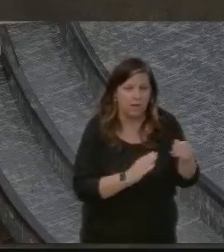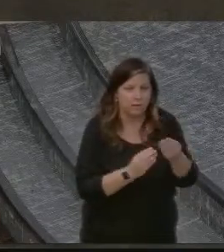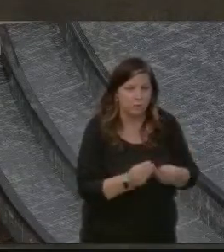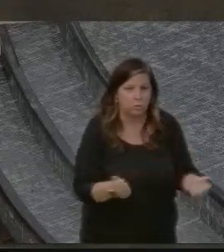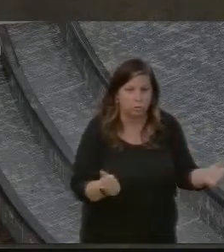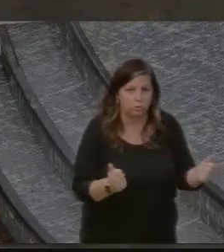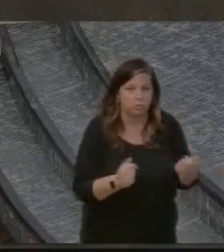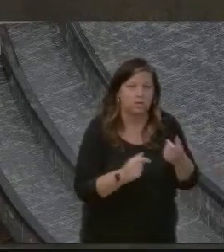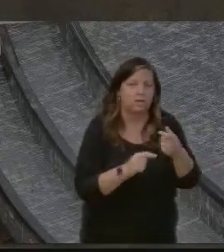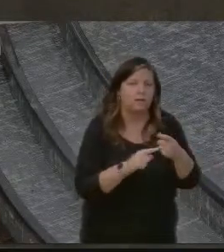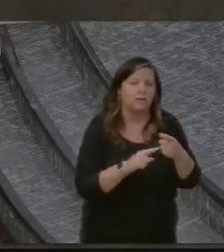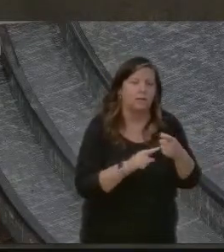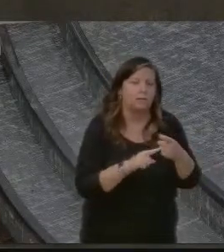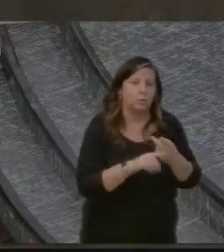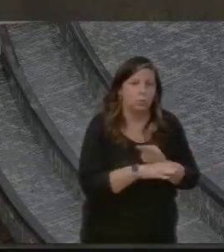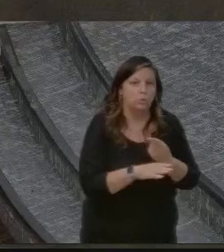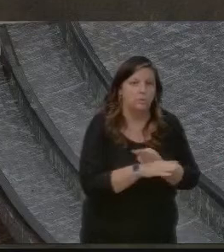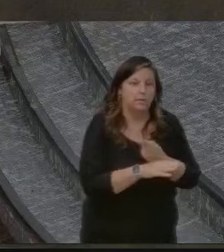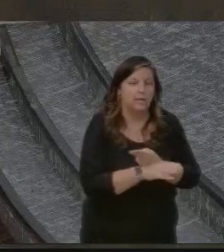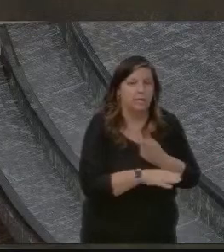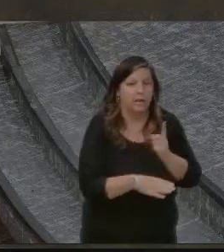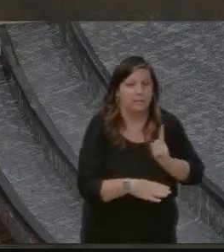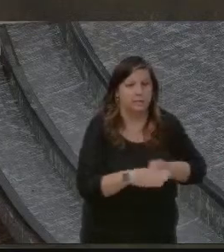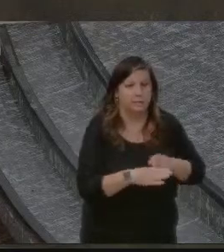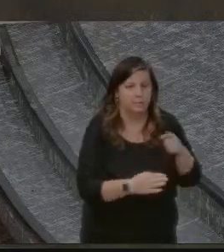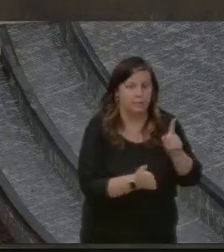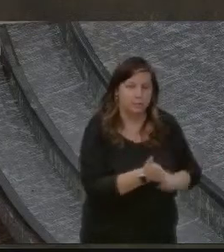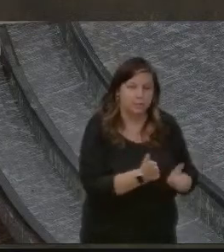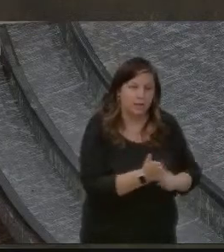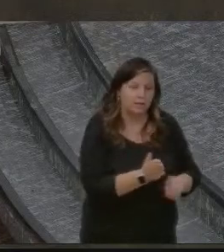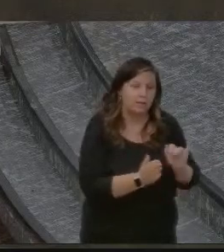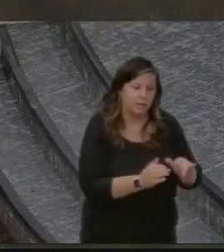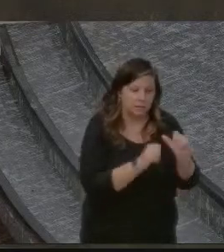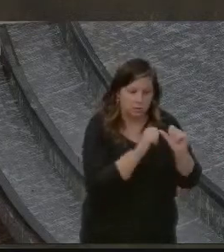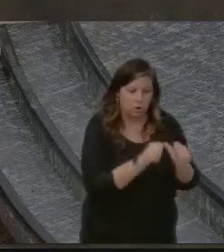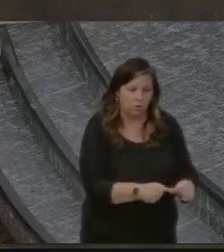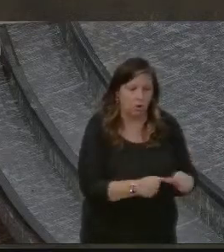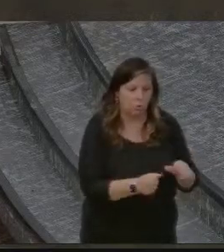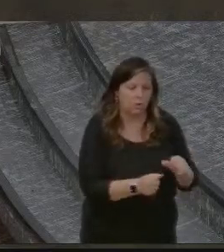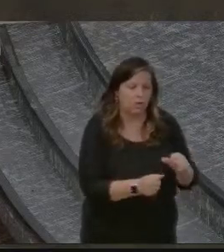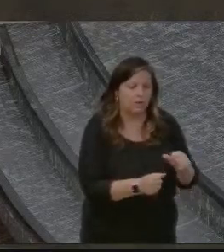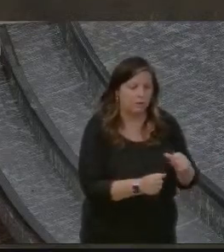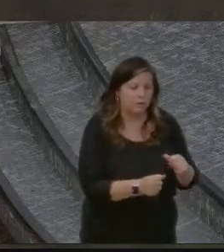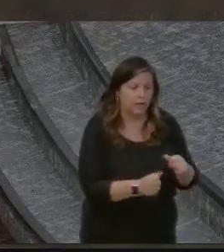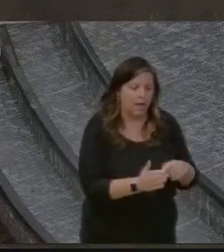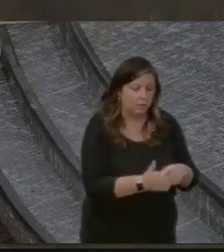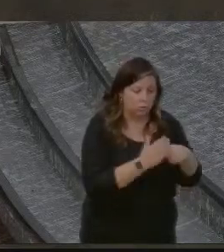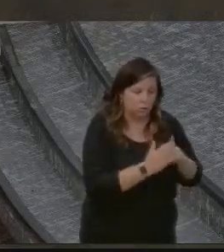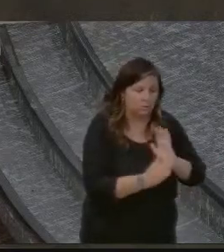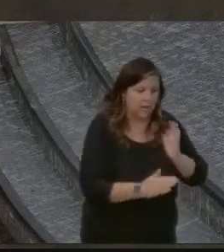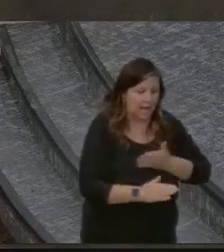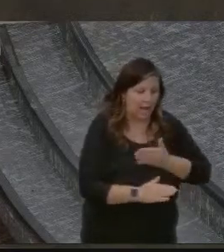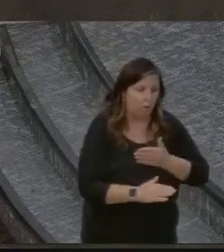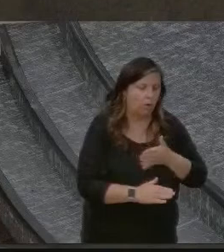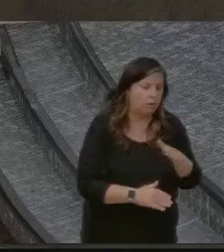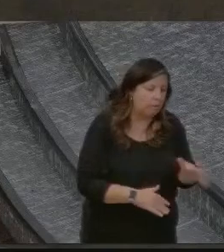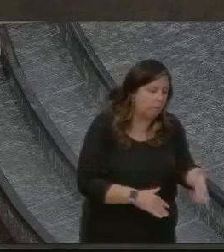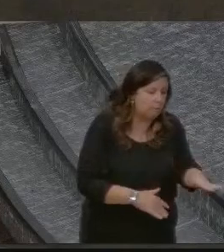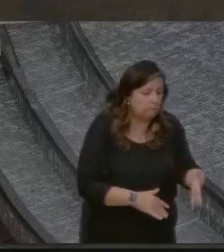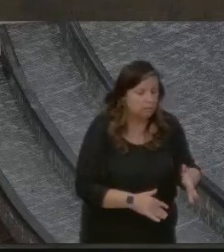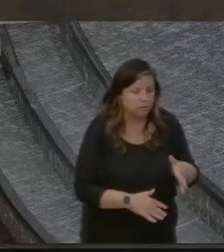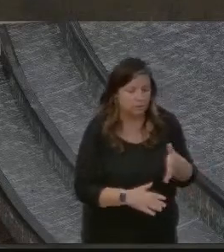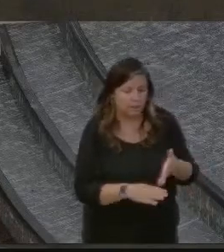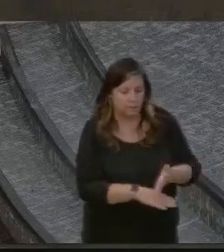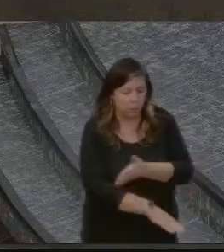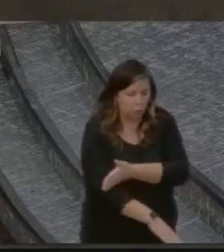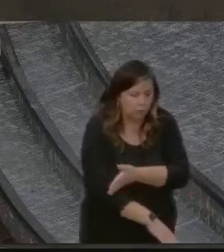study that is ongoing and continues to show us our somewhat improvement, but doesn't really tackle